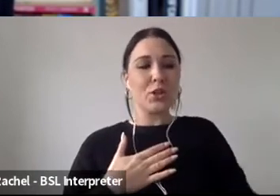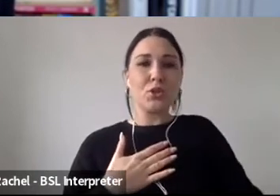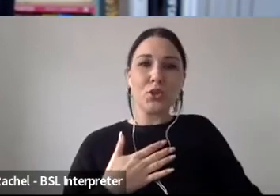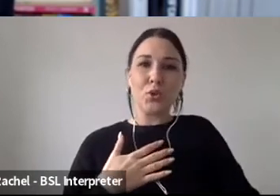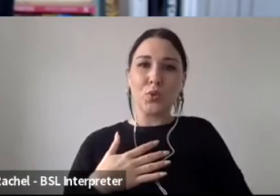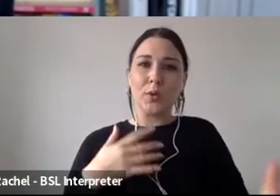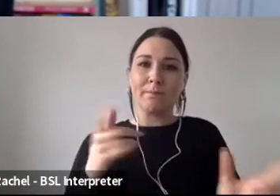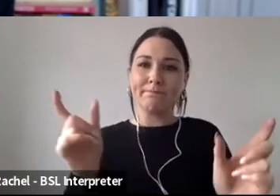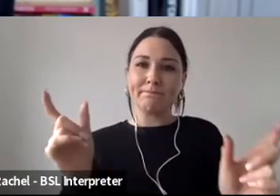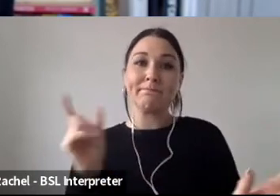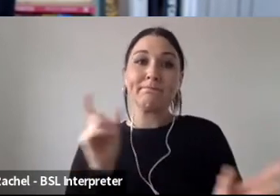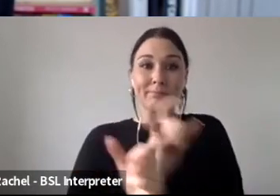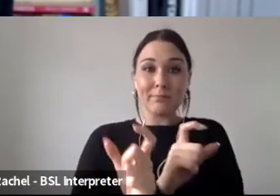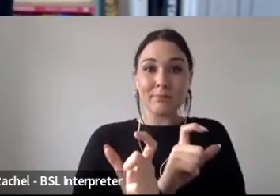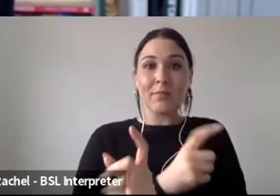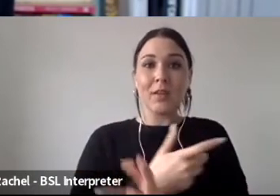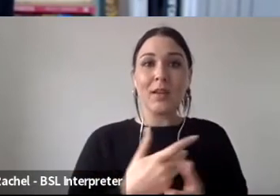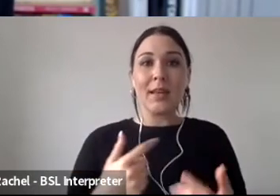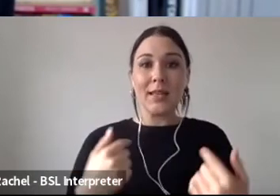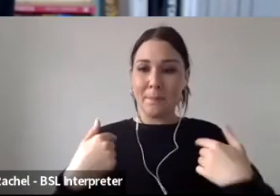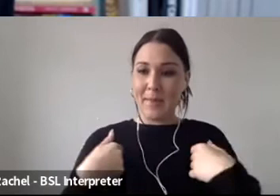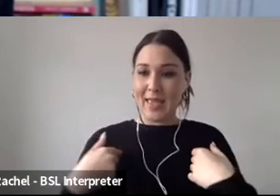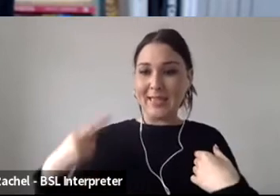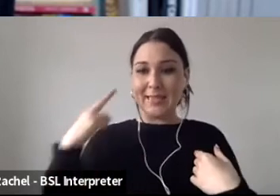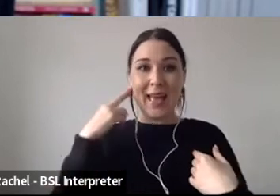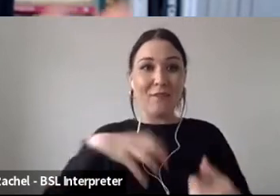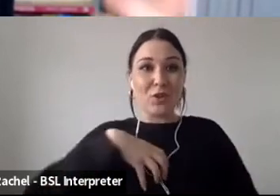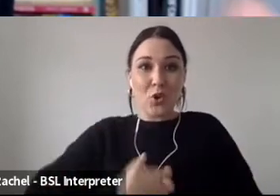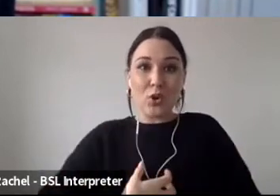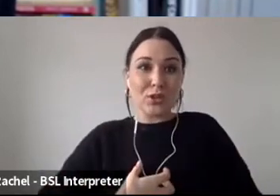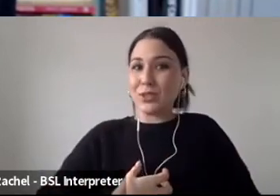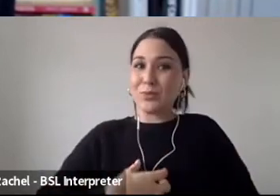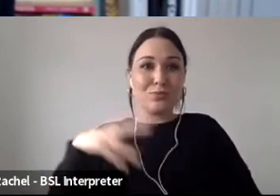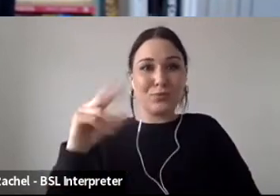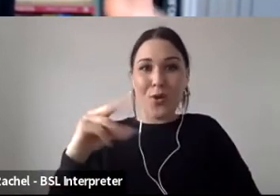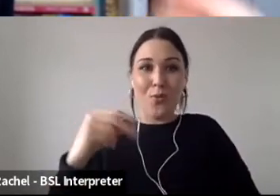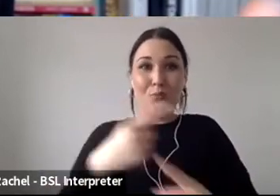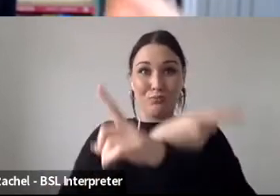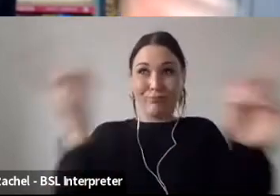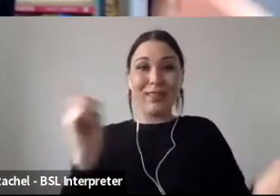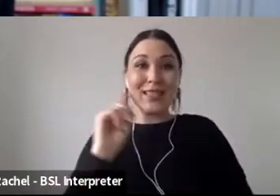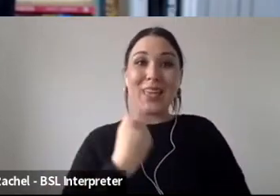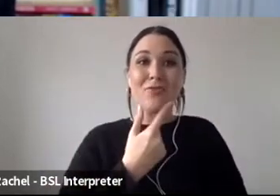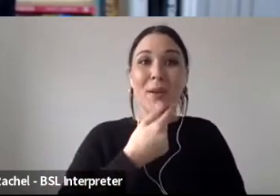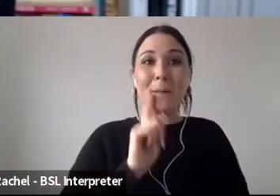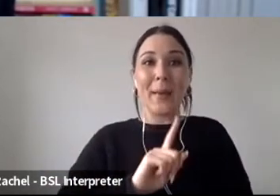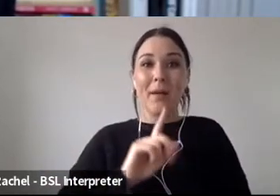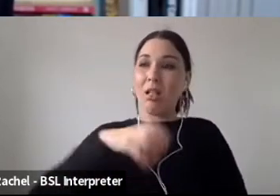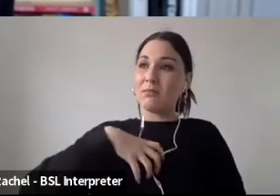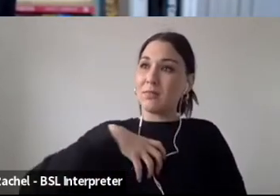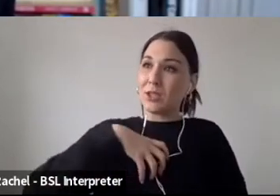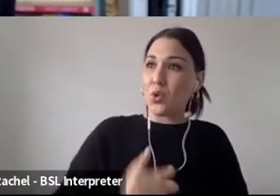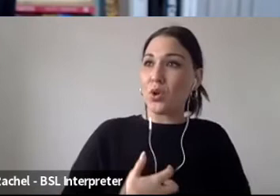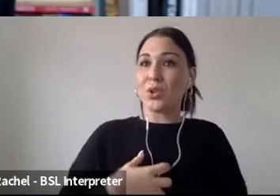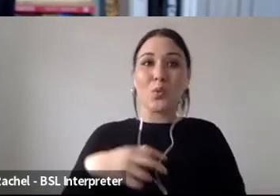sentence and say it's not me being deaf that makes me exhausted, it's hearing people's inability to make information accessible that